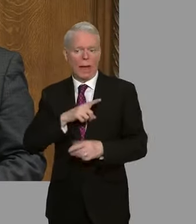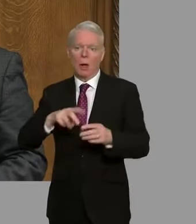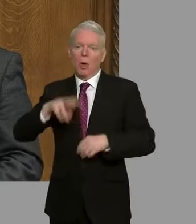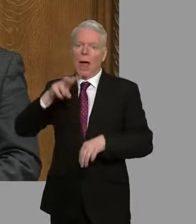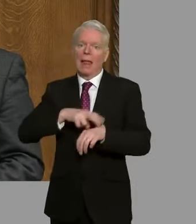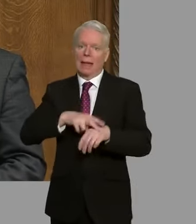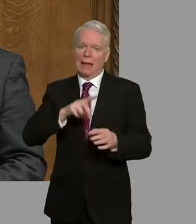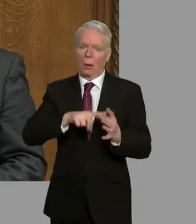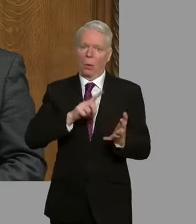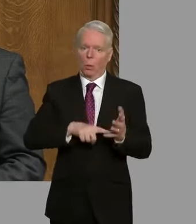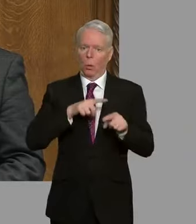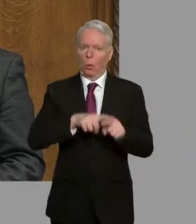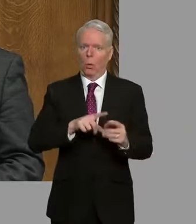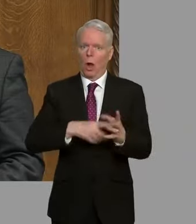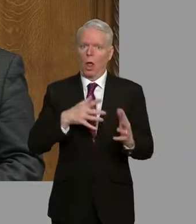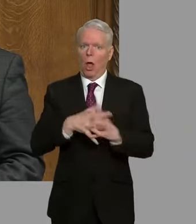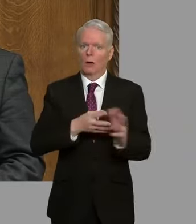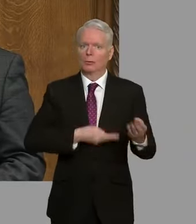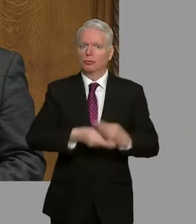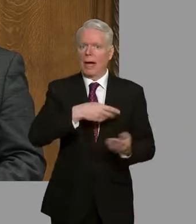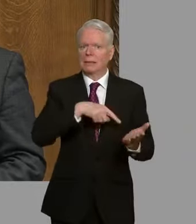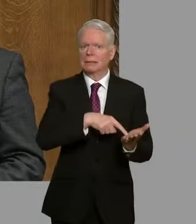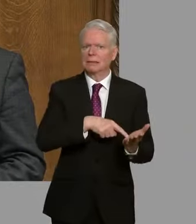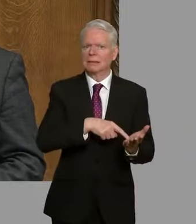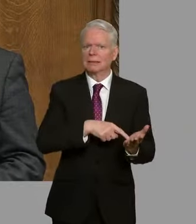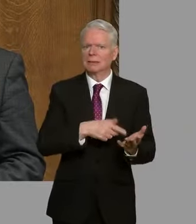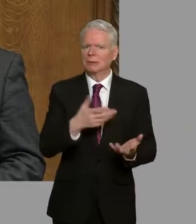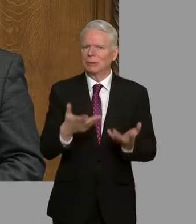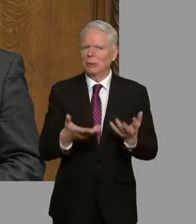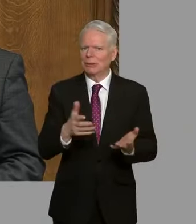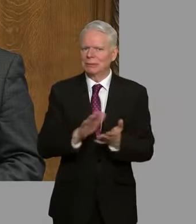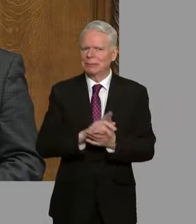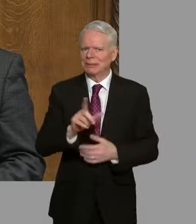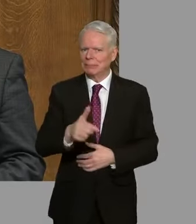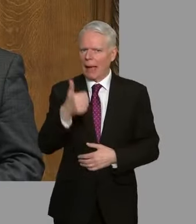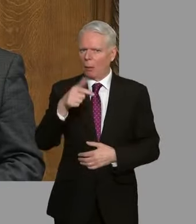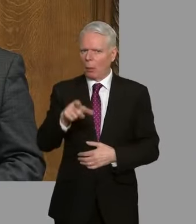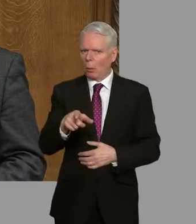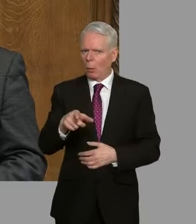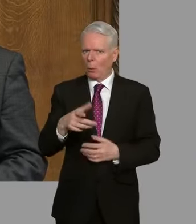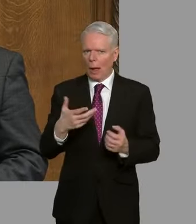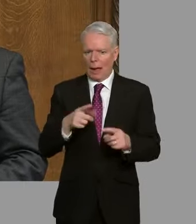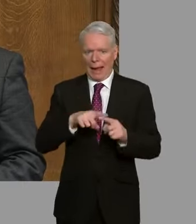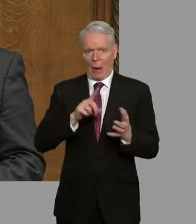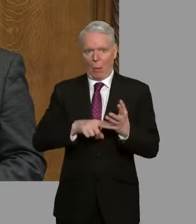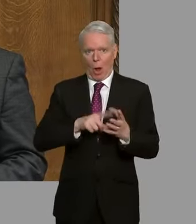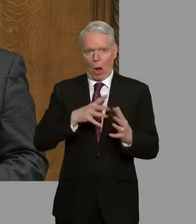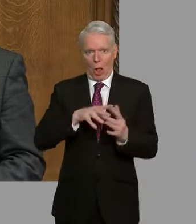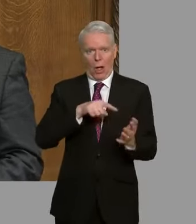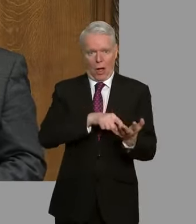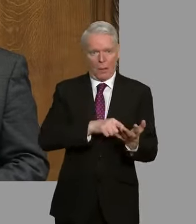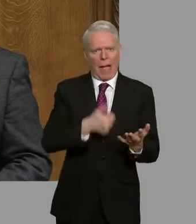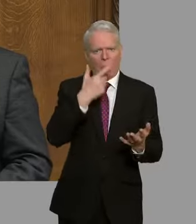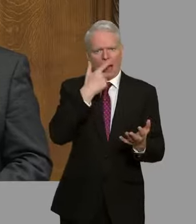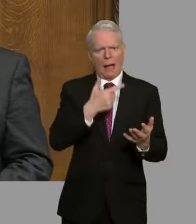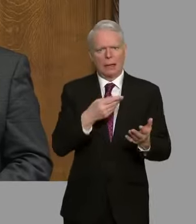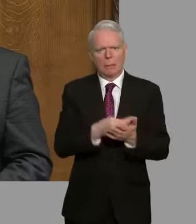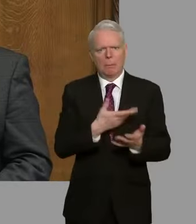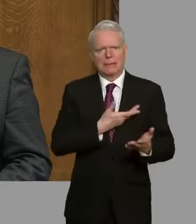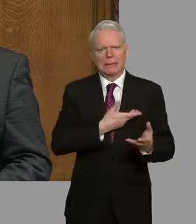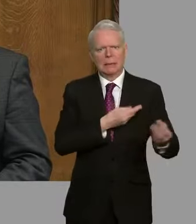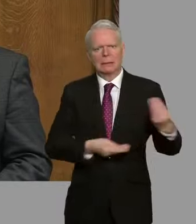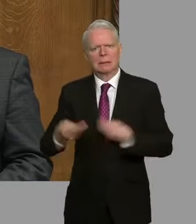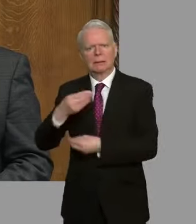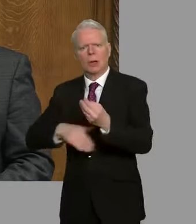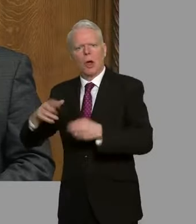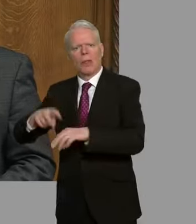Kingdom, or is the Prime Minister only interested in a deal which would apply to GB and thereby further